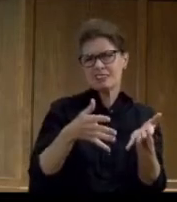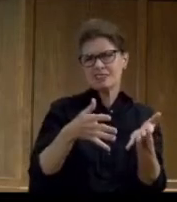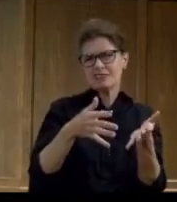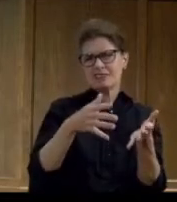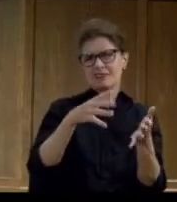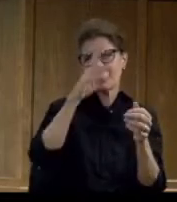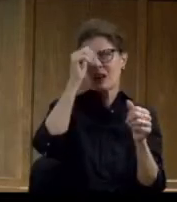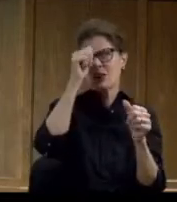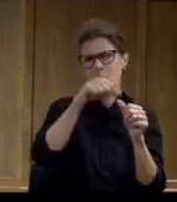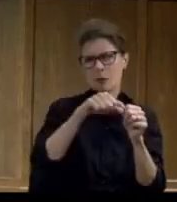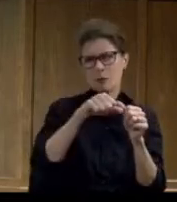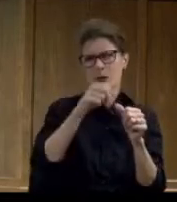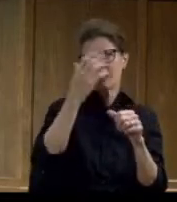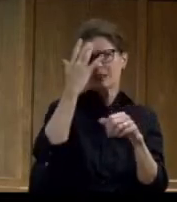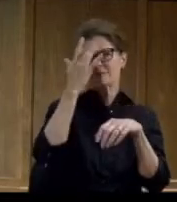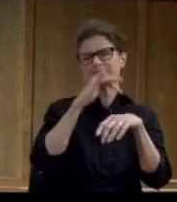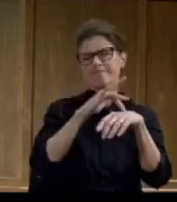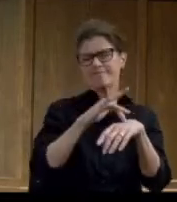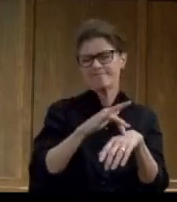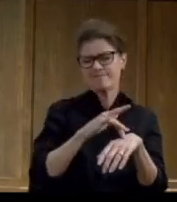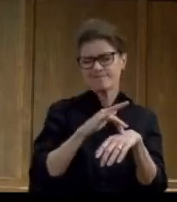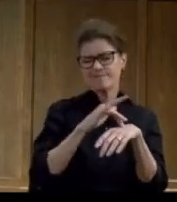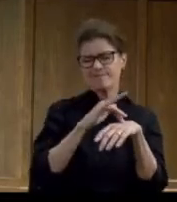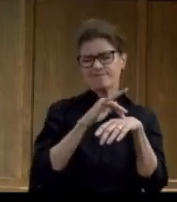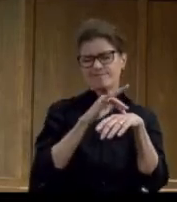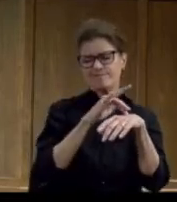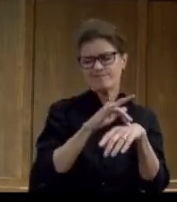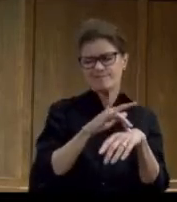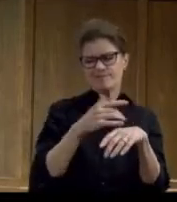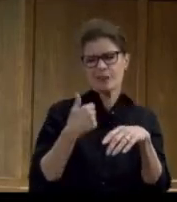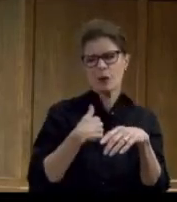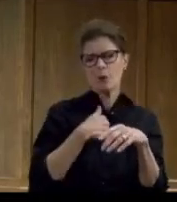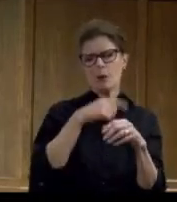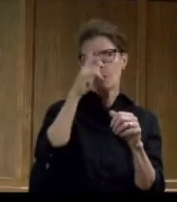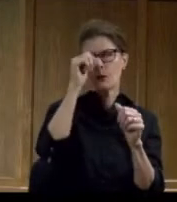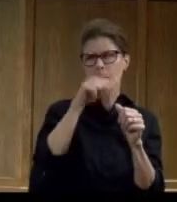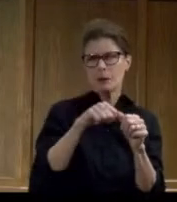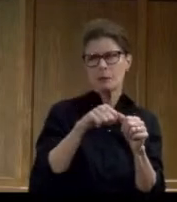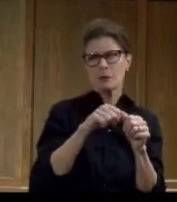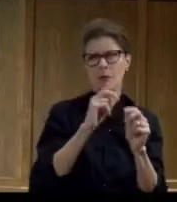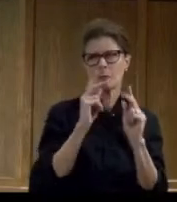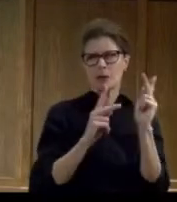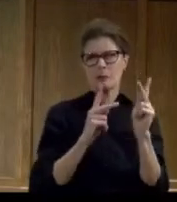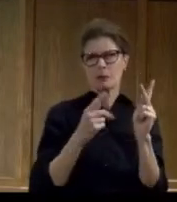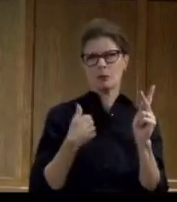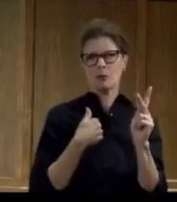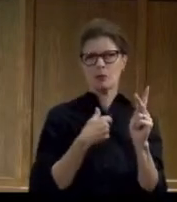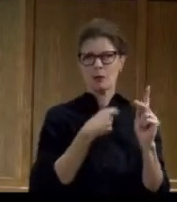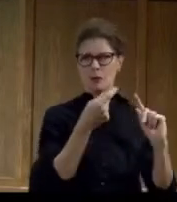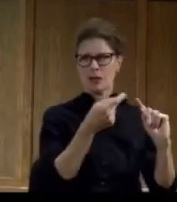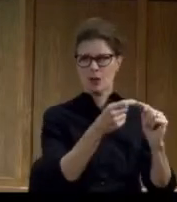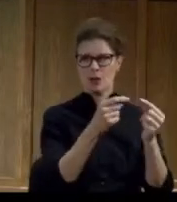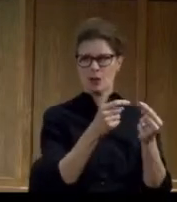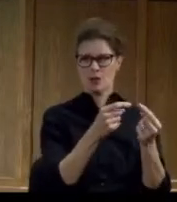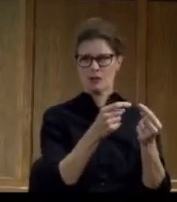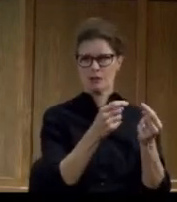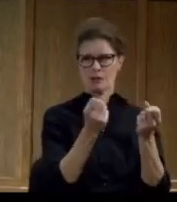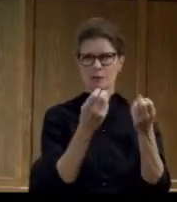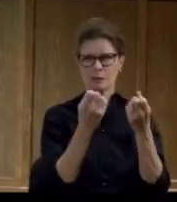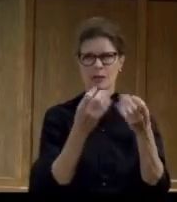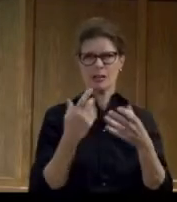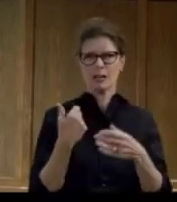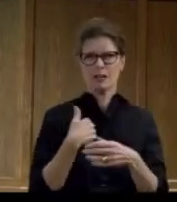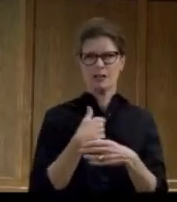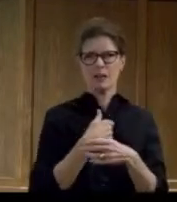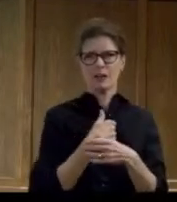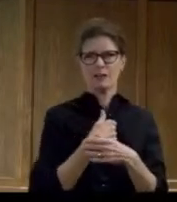on our memories. It leaves a mark on people that we hurt. And so for a lot of us, there's not a